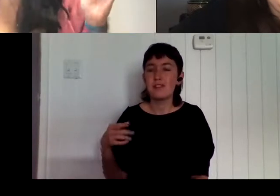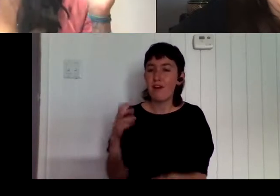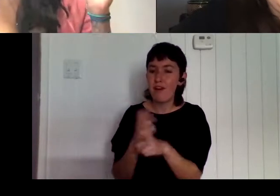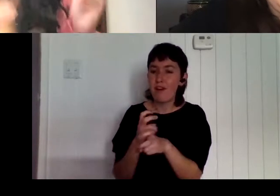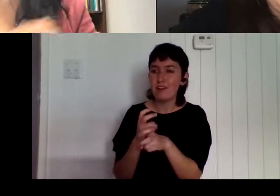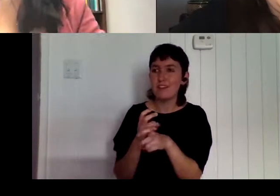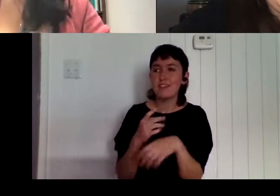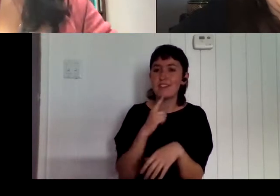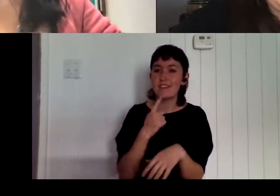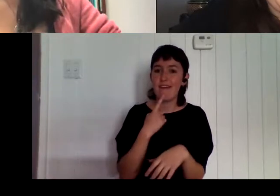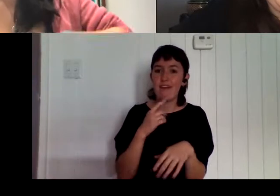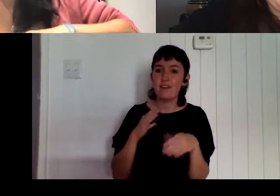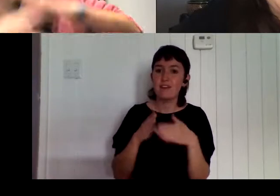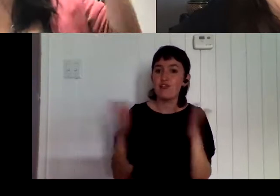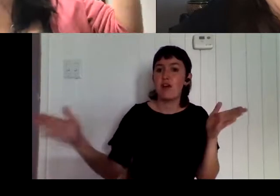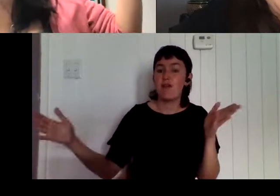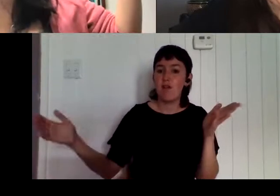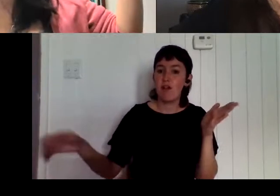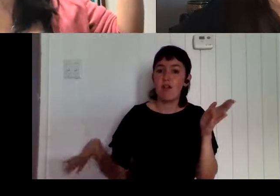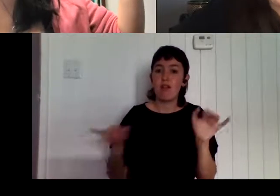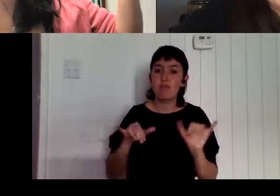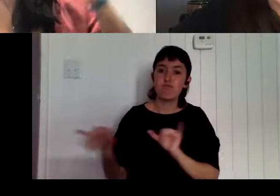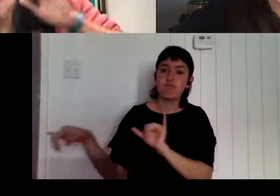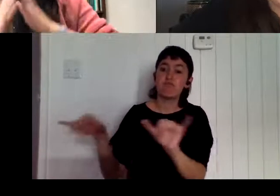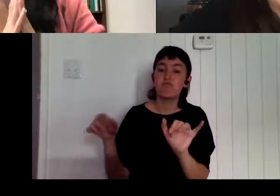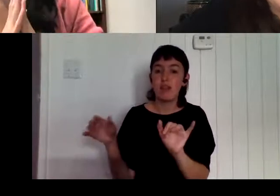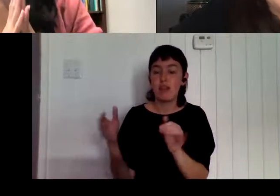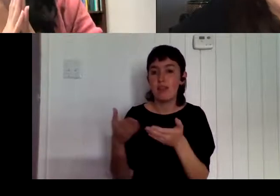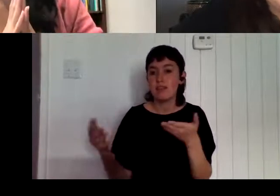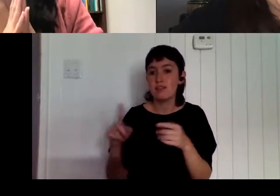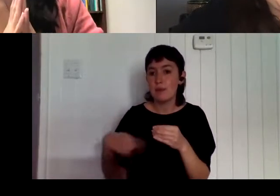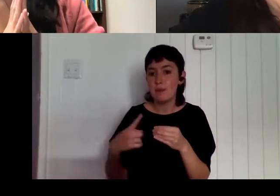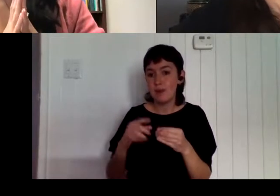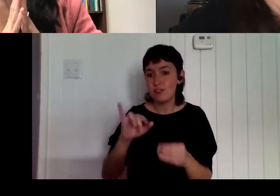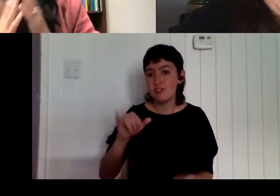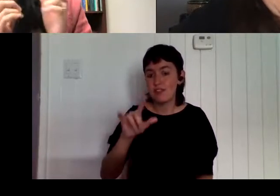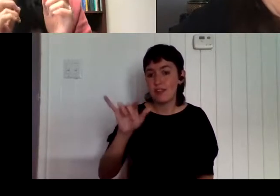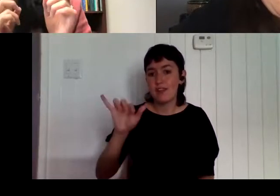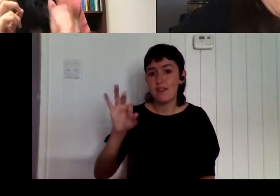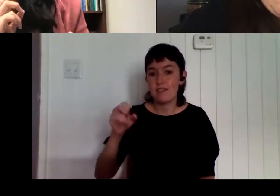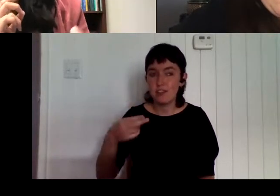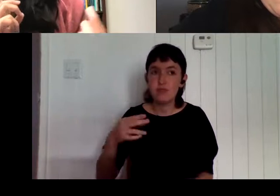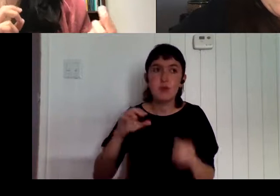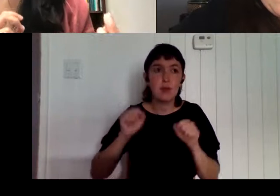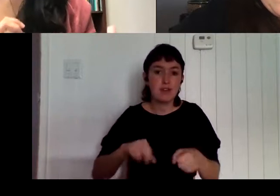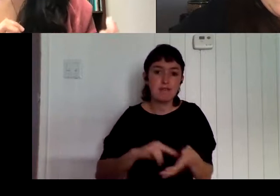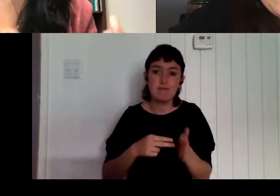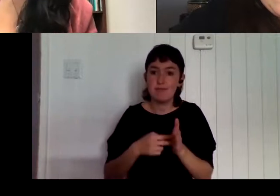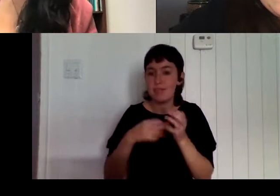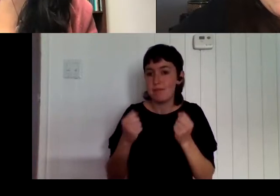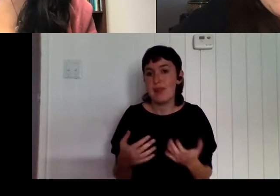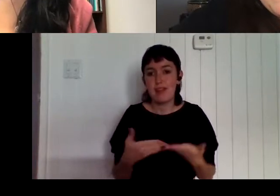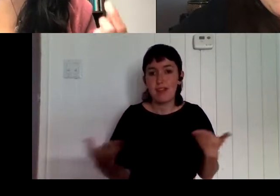I started off with being like, jellyfish can mean a lot of things. And so you have to know which jellyfish you're